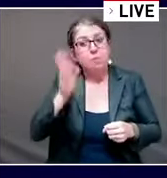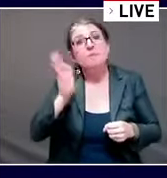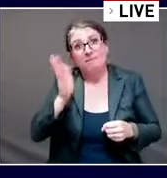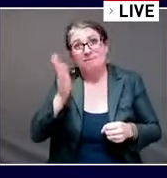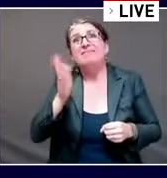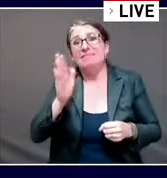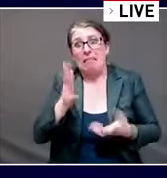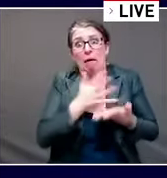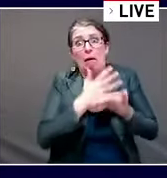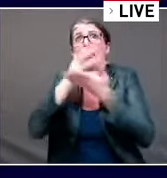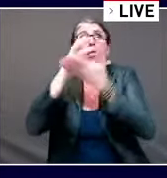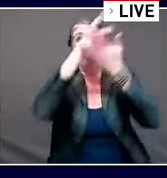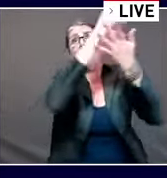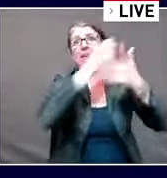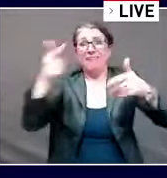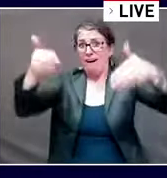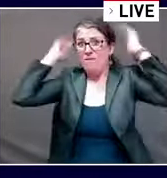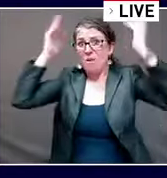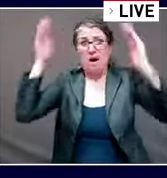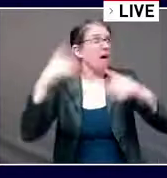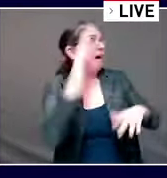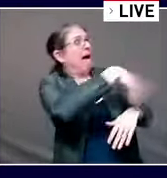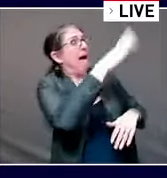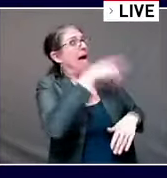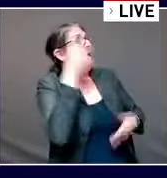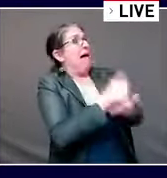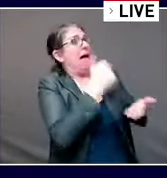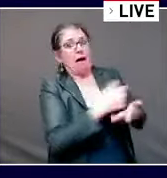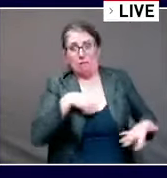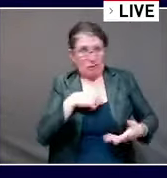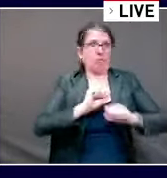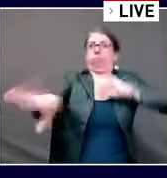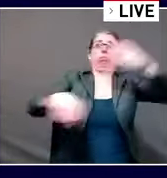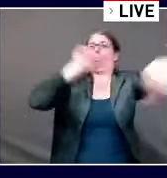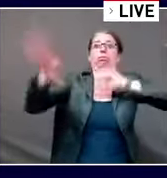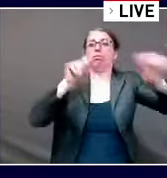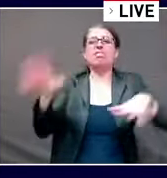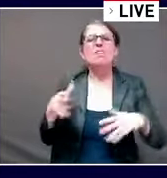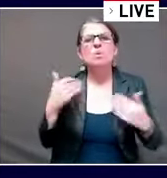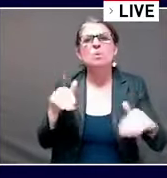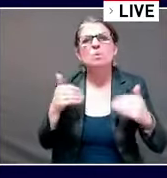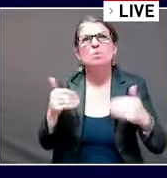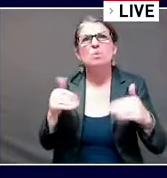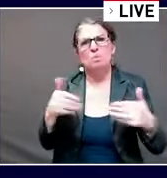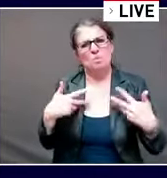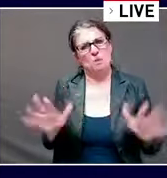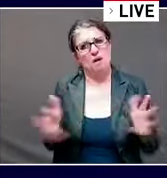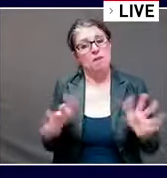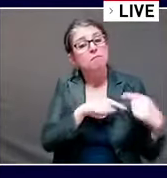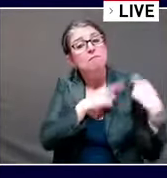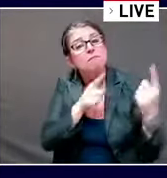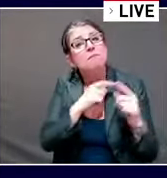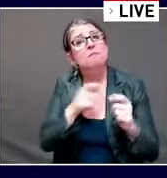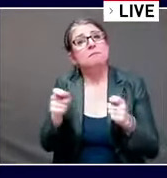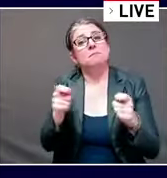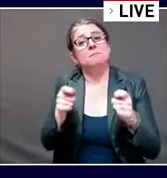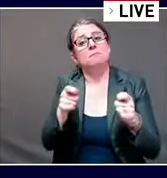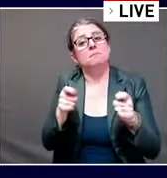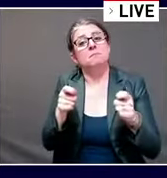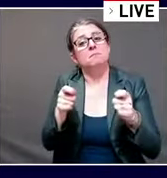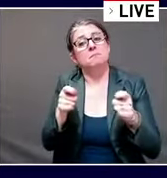pandemic, we have been increasing our stockpiles for PPE because we anticipated that, as with every